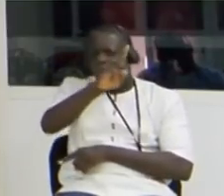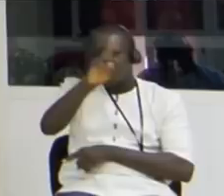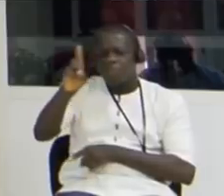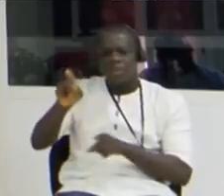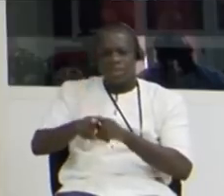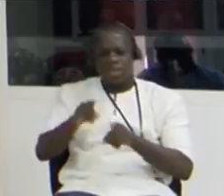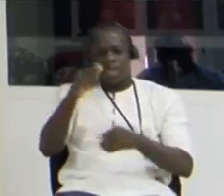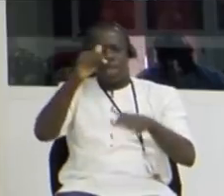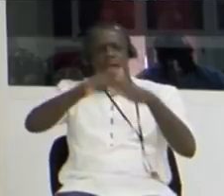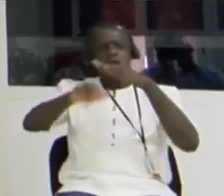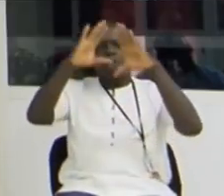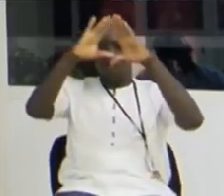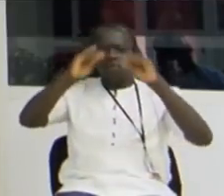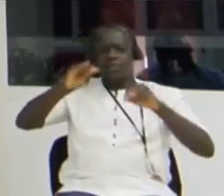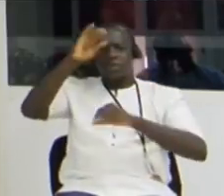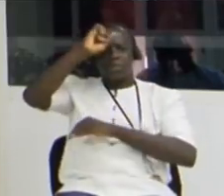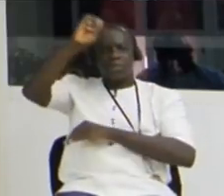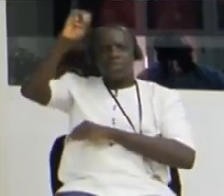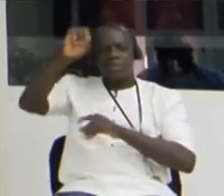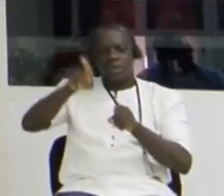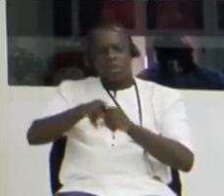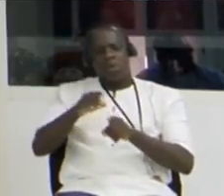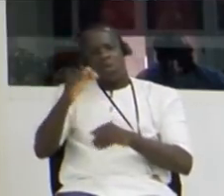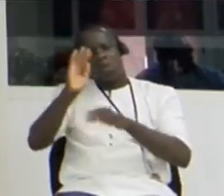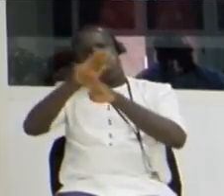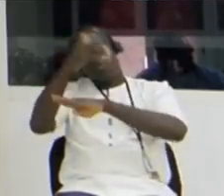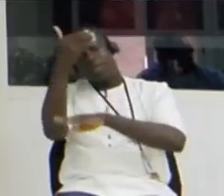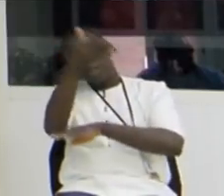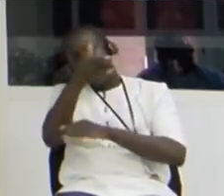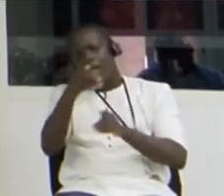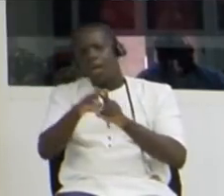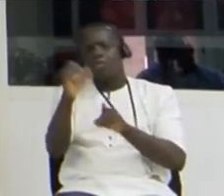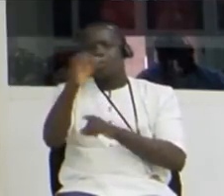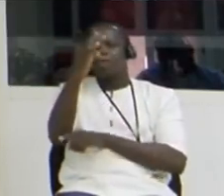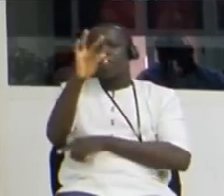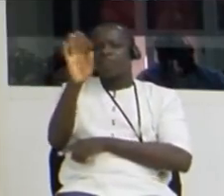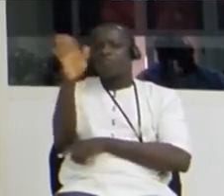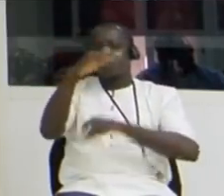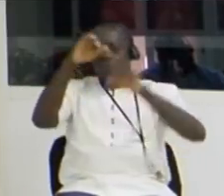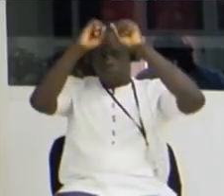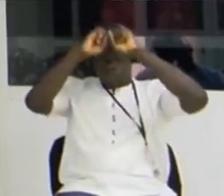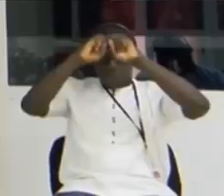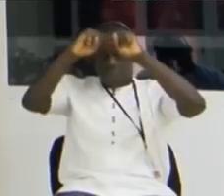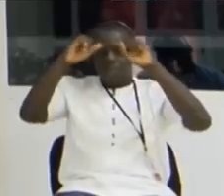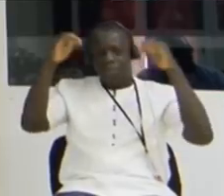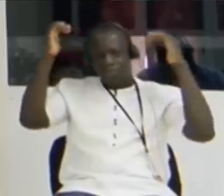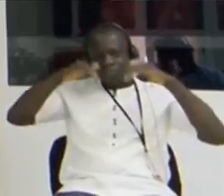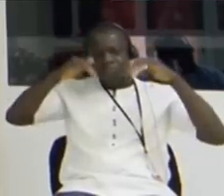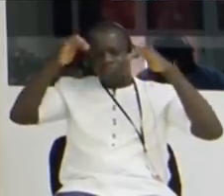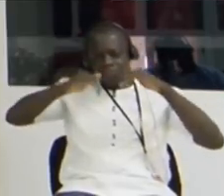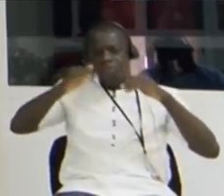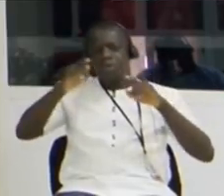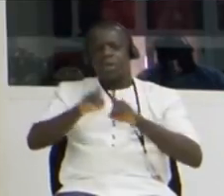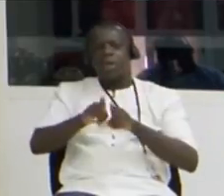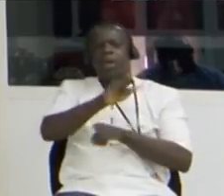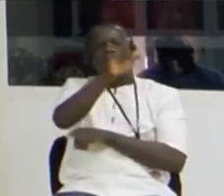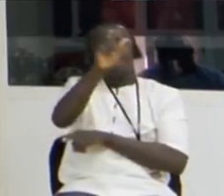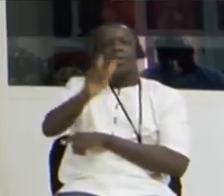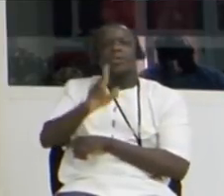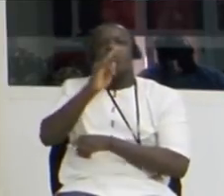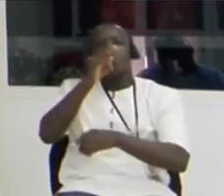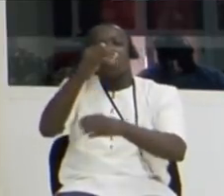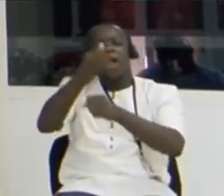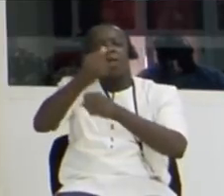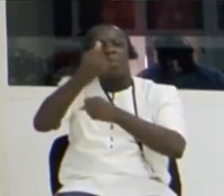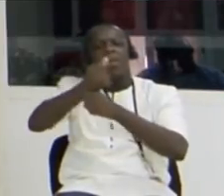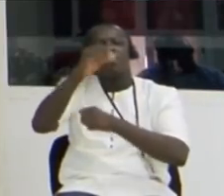the office of the president over there, because when they go for the cabinet meetings, the outlay is they are downstairs,